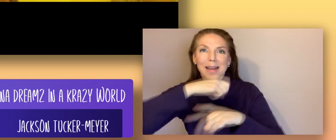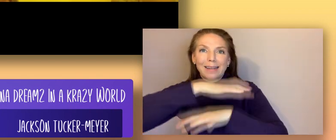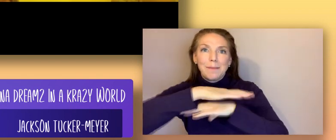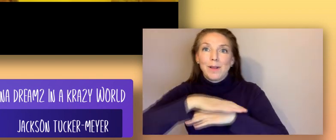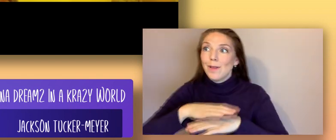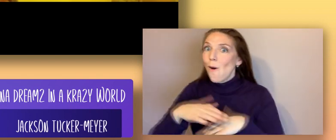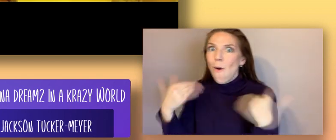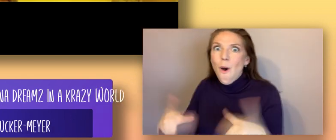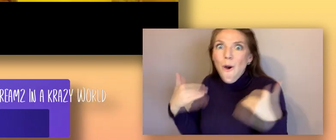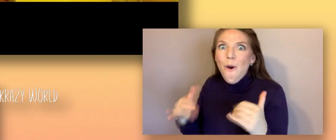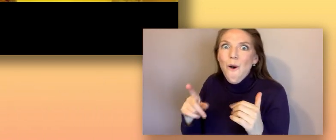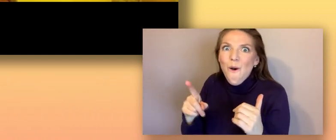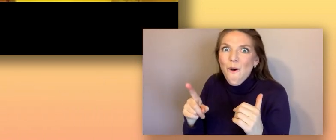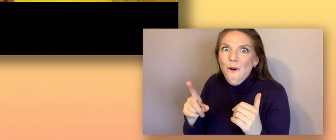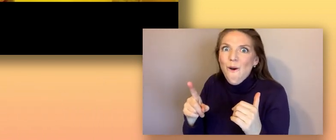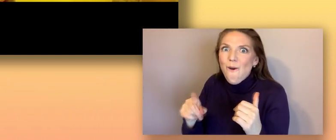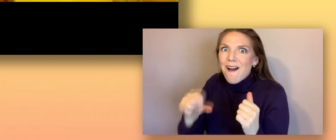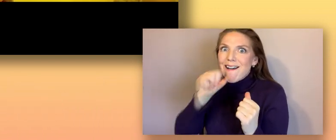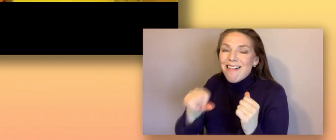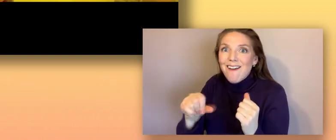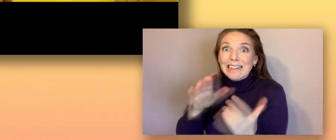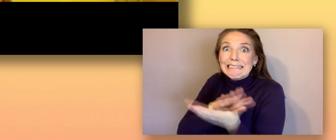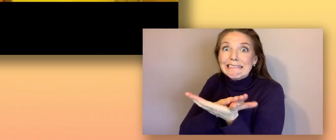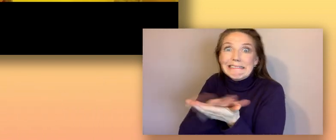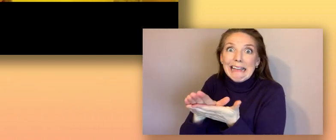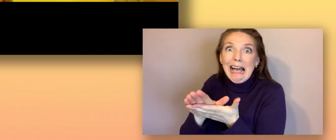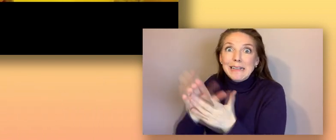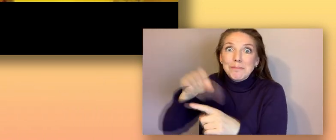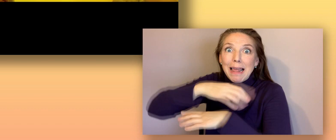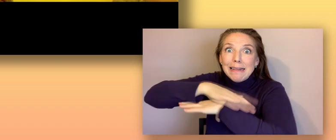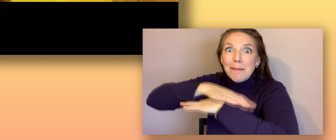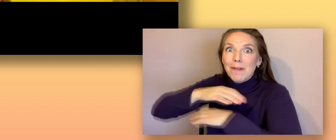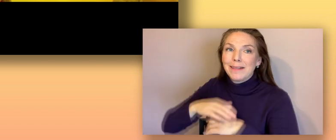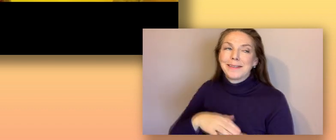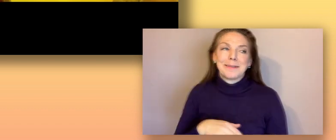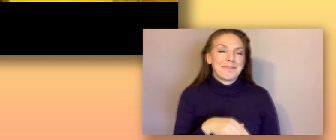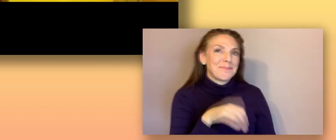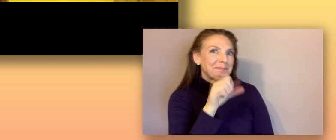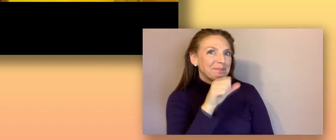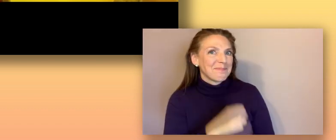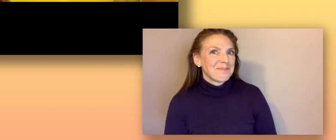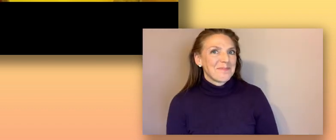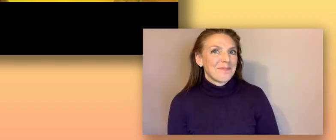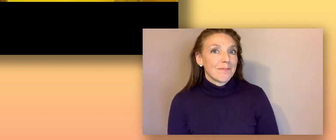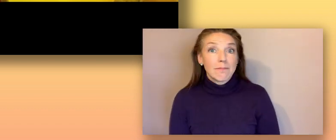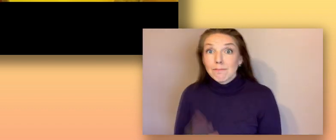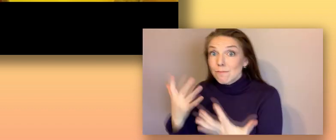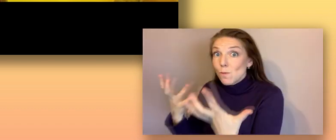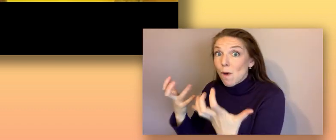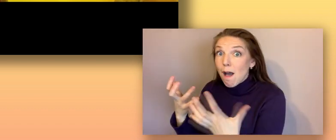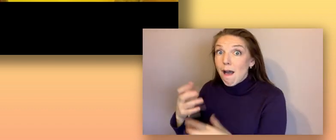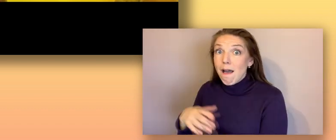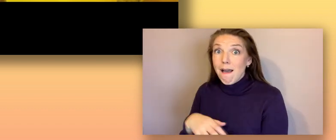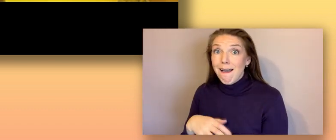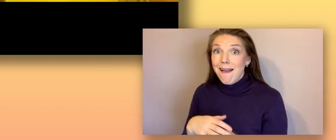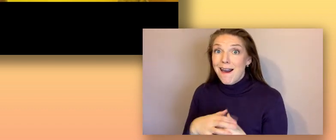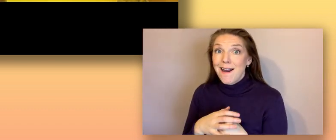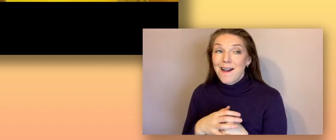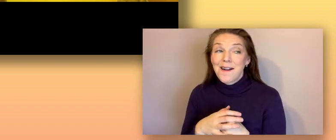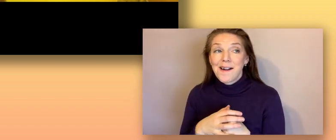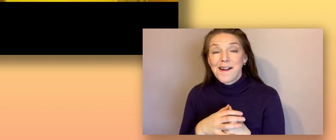table. Whoa, that's a really good banana table. Mm-hmm. You want it?